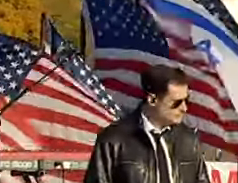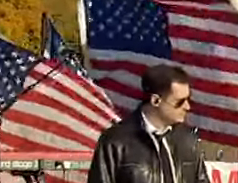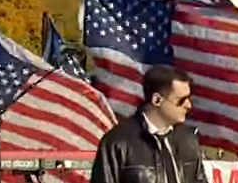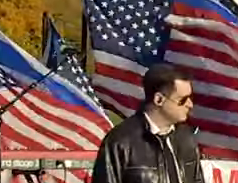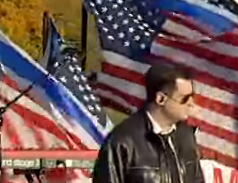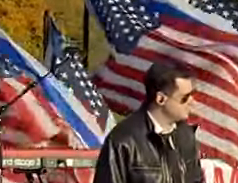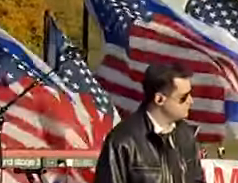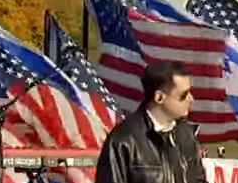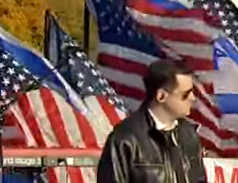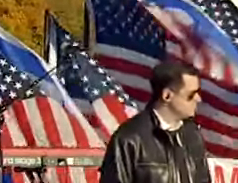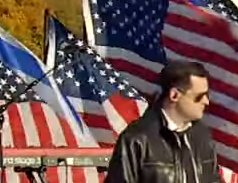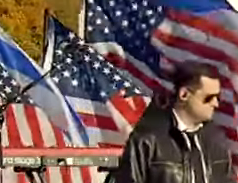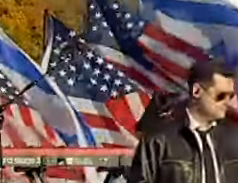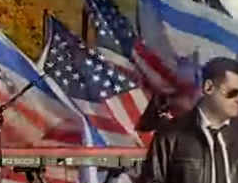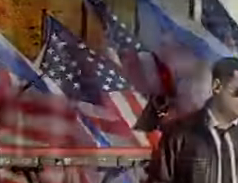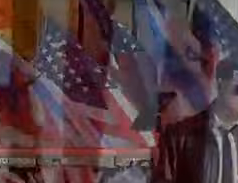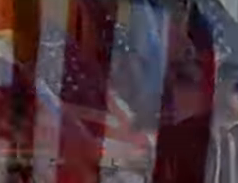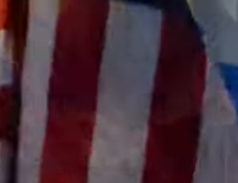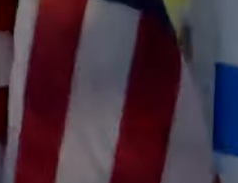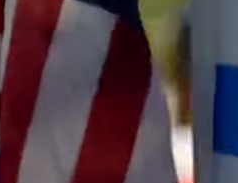Yisrael.